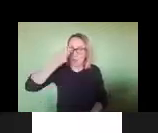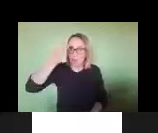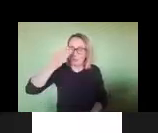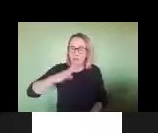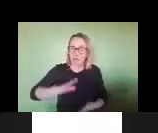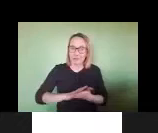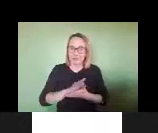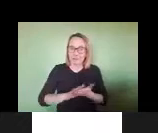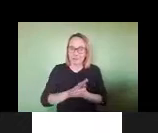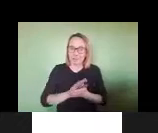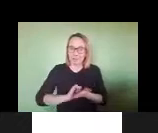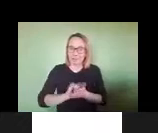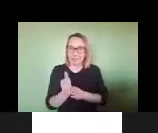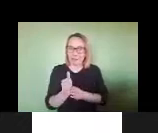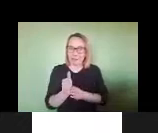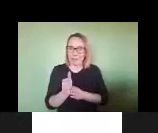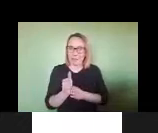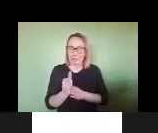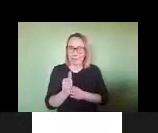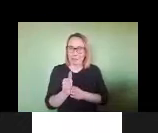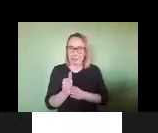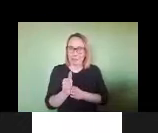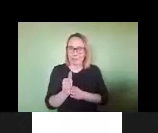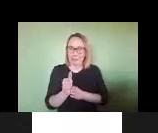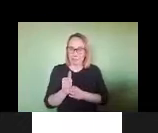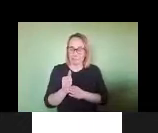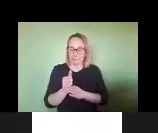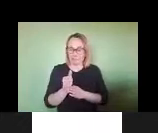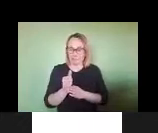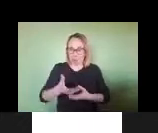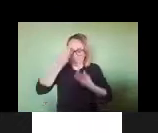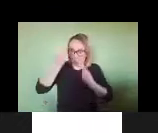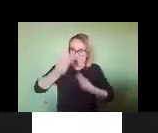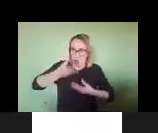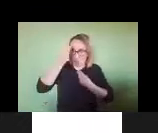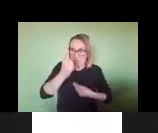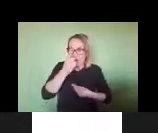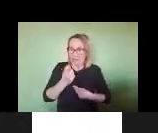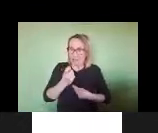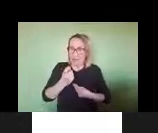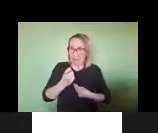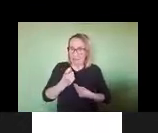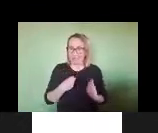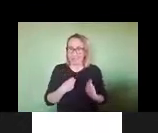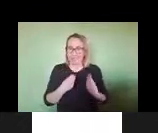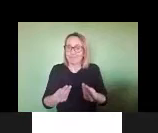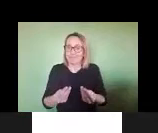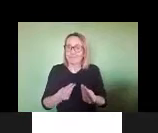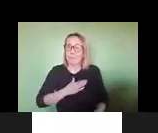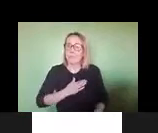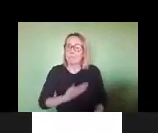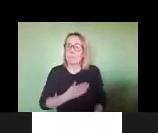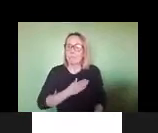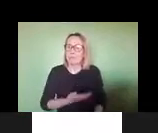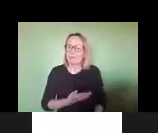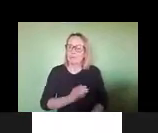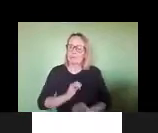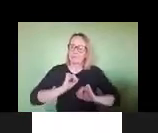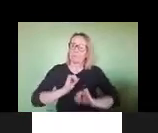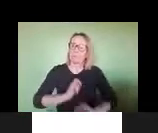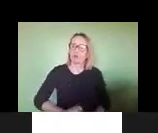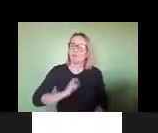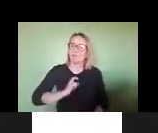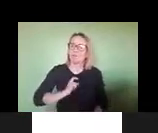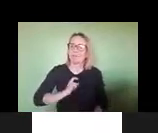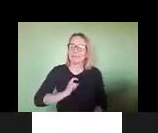to give confidence to the members, and then they've been benefiting great. And you know, it's really good to get a wee